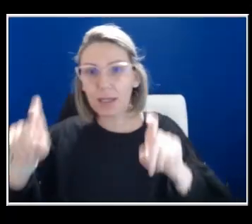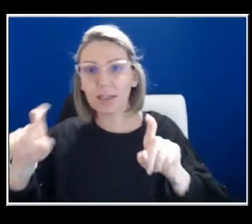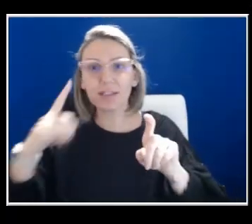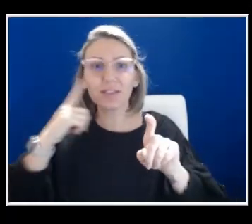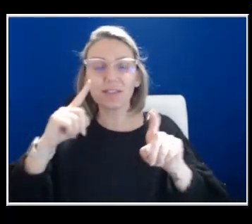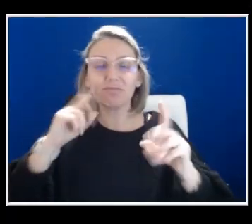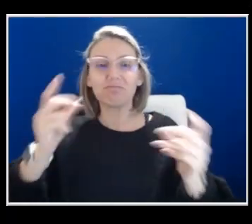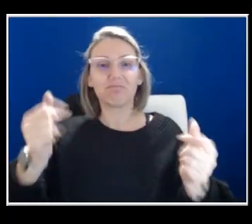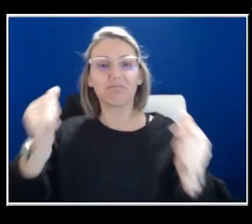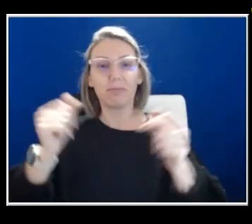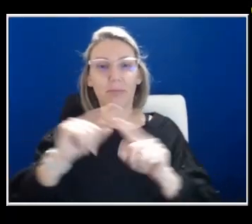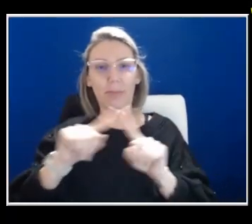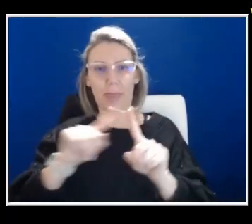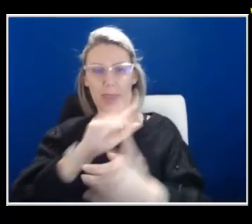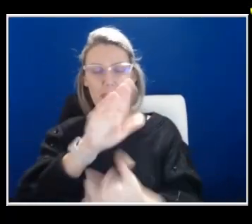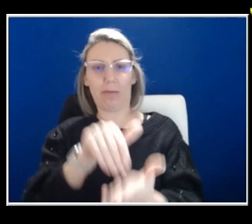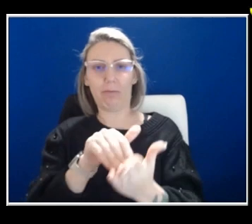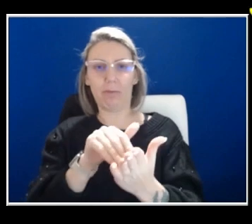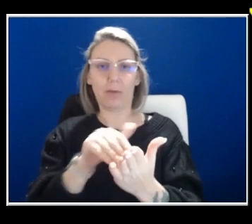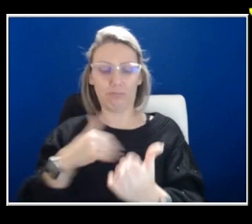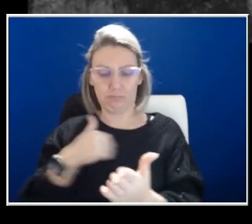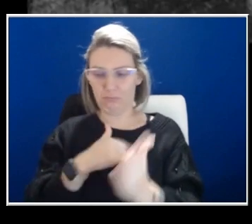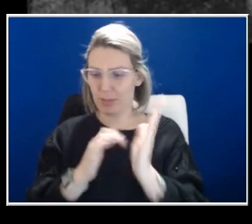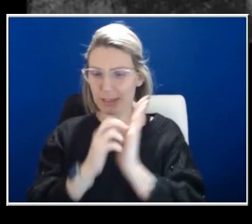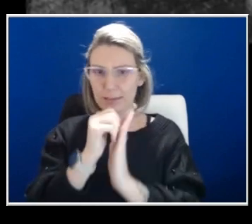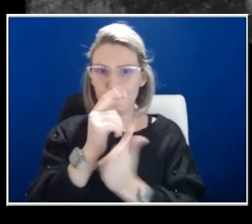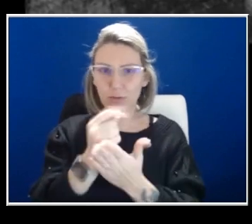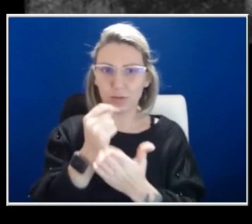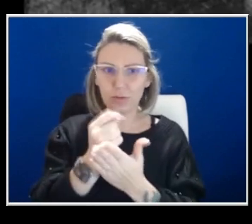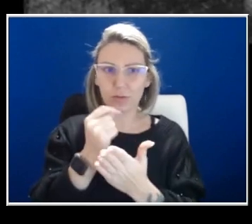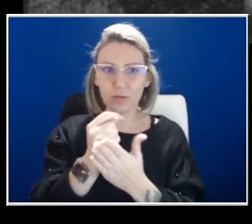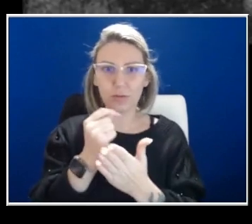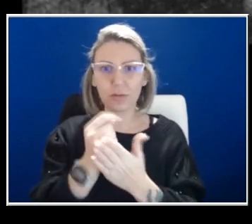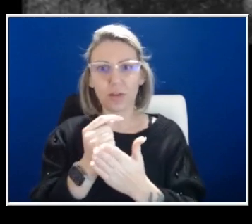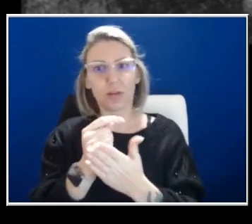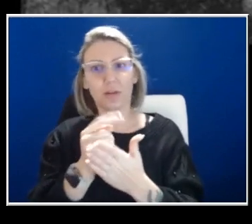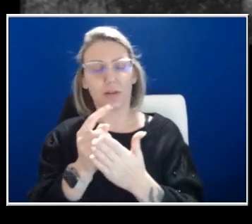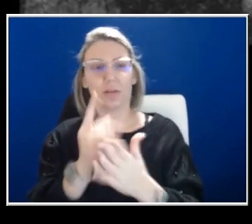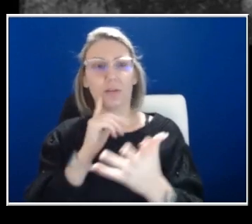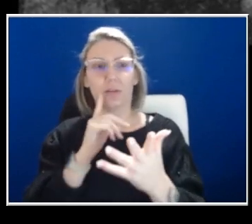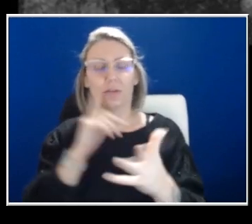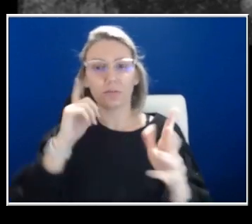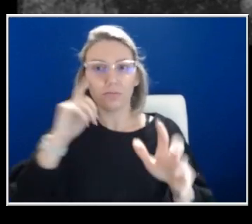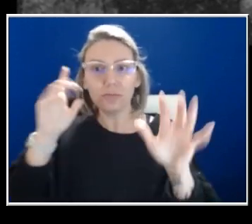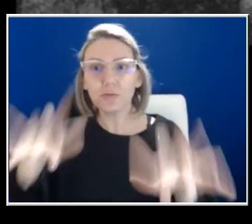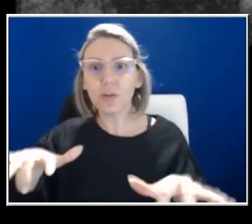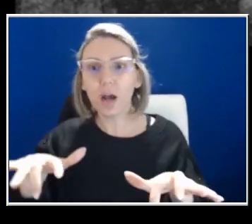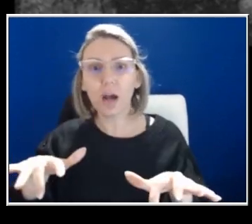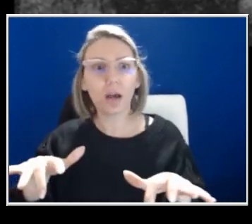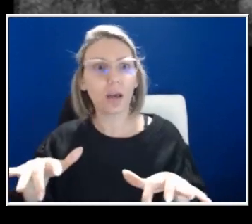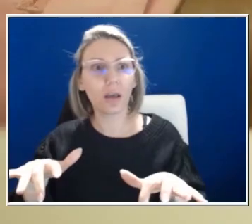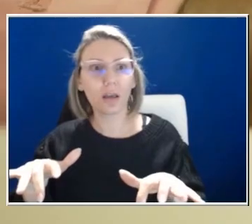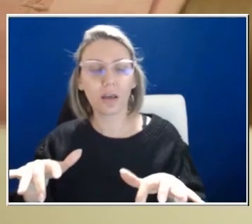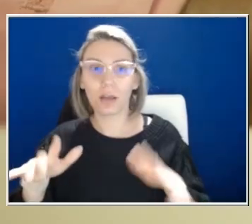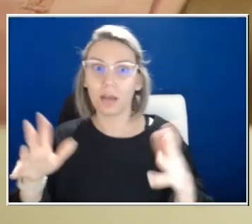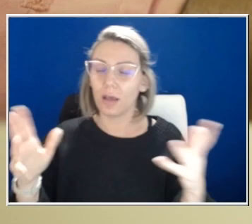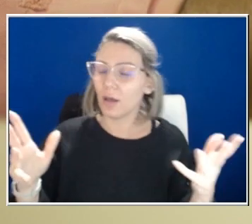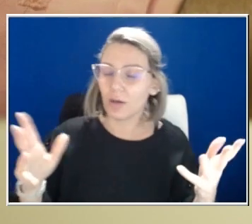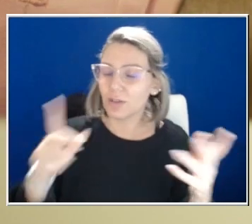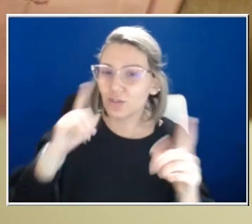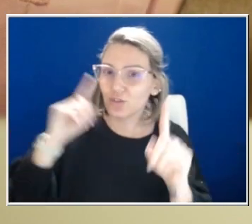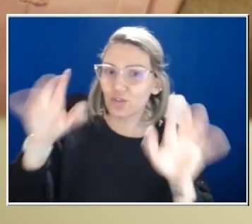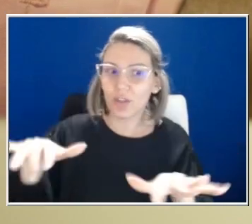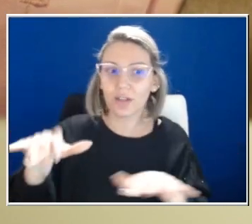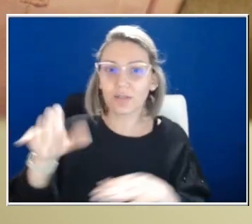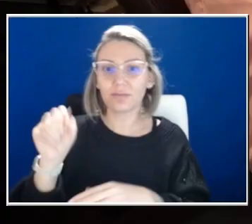in the middle of her breast cancer treatment, Yolanda would be dealt a stunning blow. It was a definite 1-2 punch. Unrelated